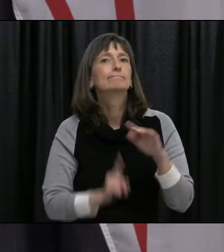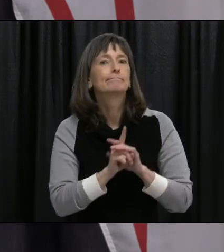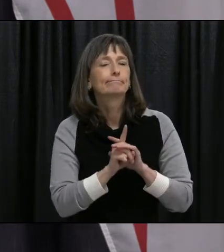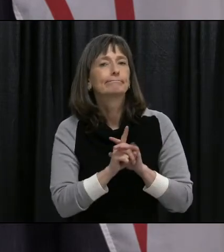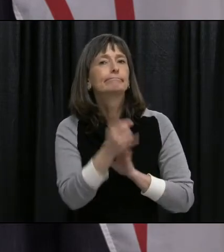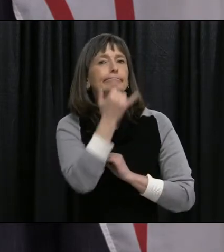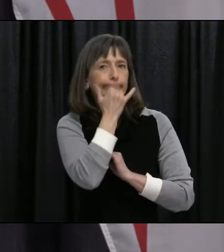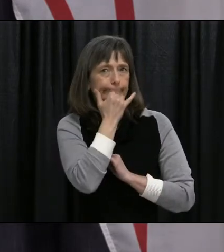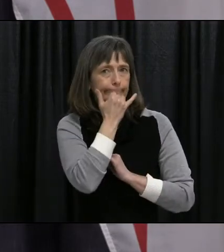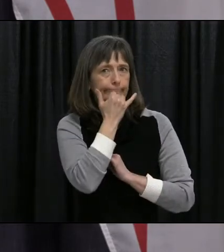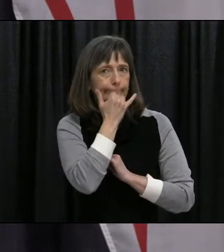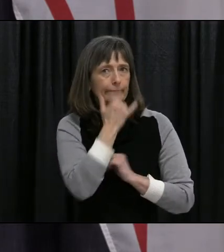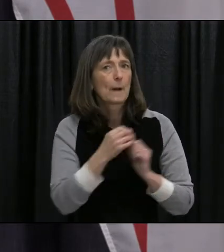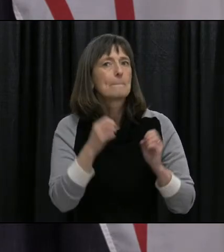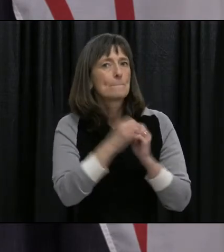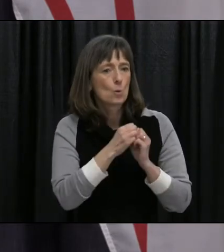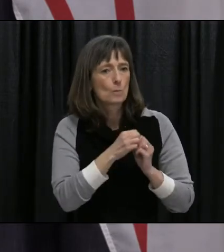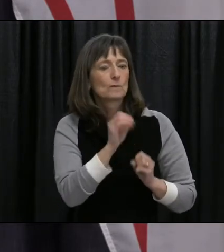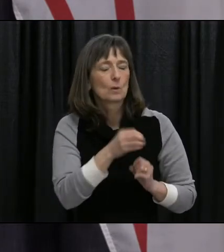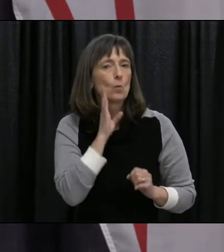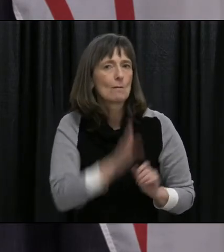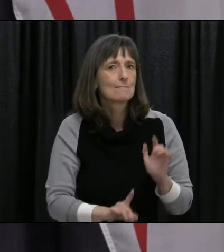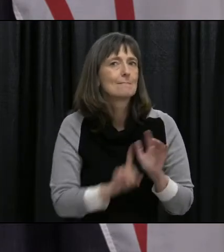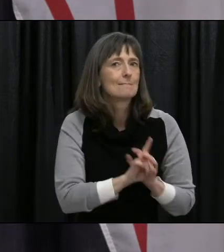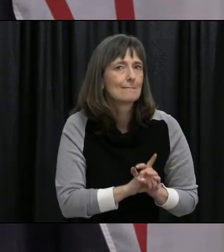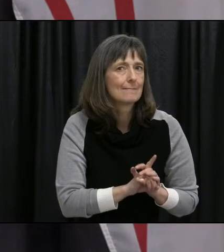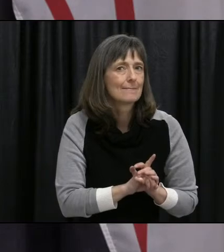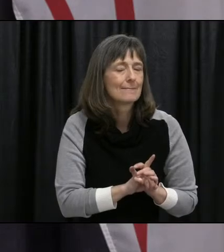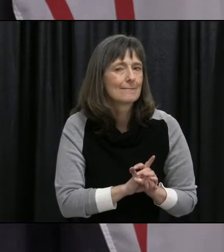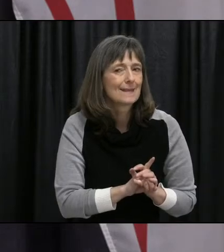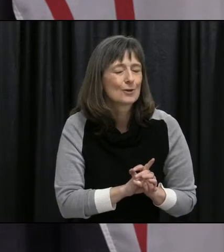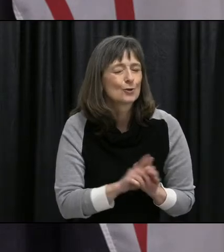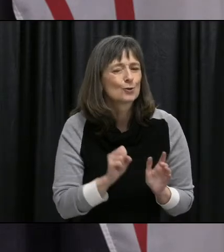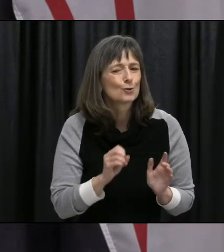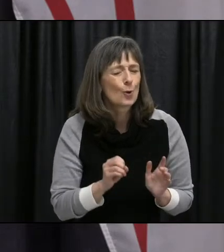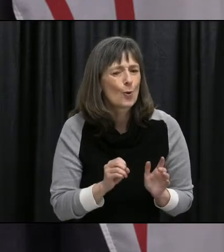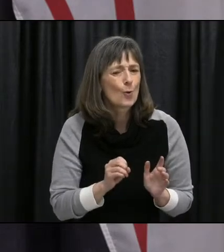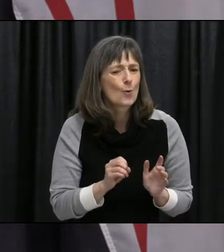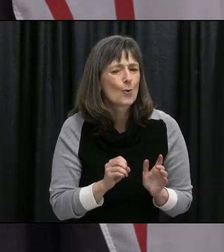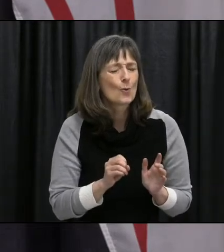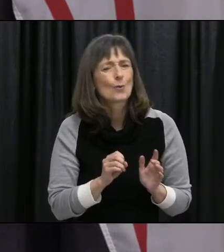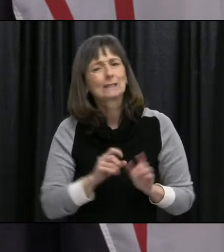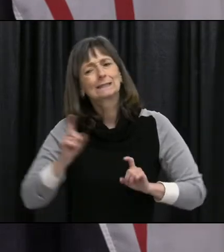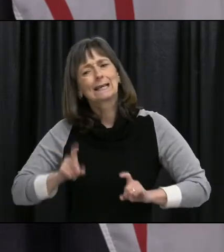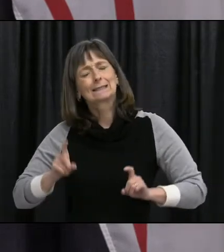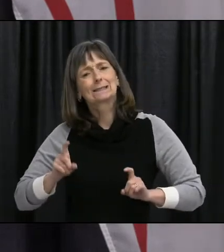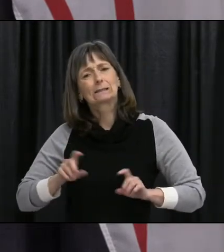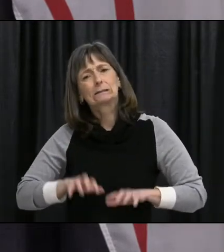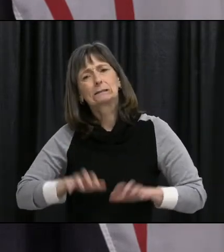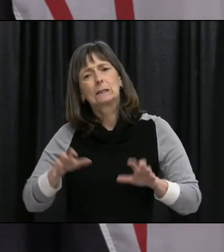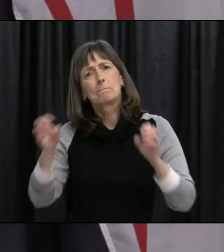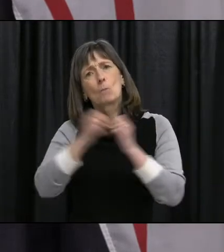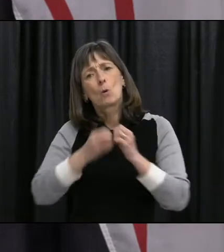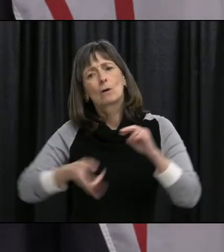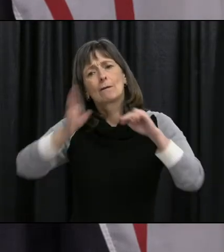of testing large numbers of people who have a low risk of disease, because you could end